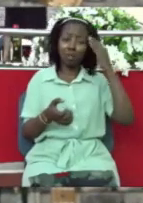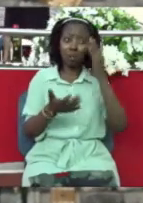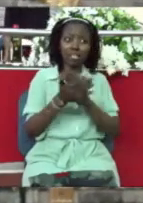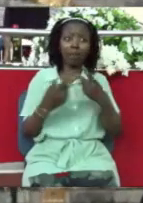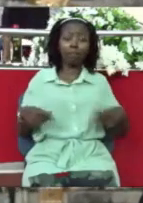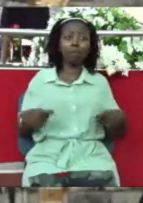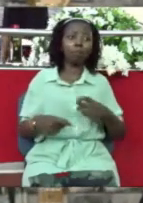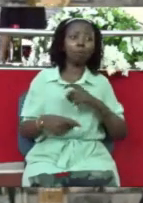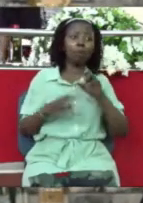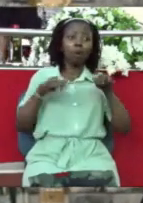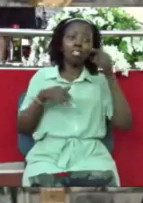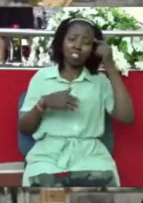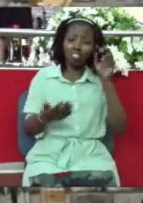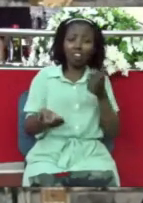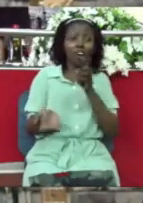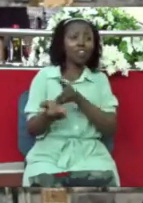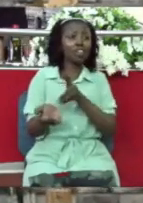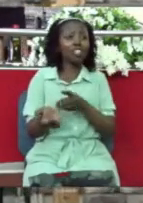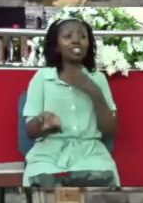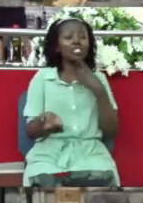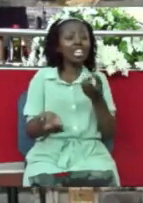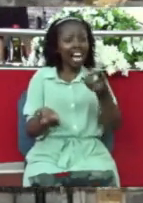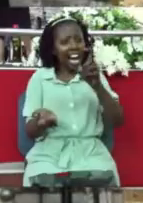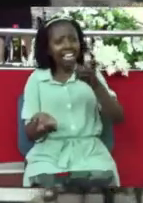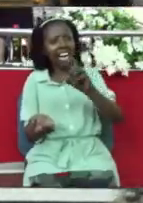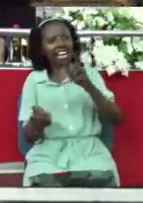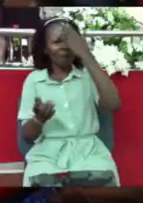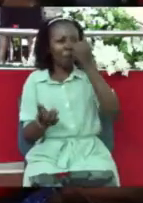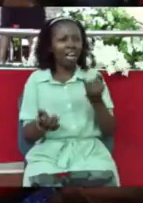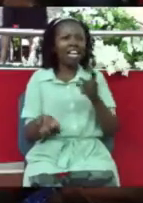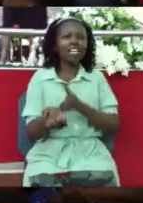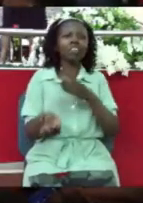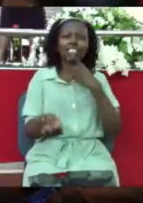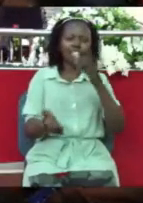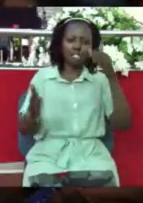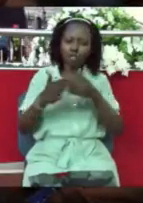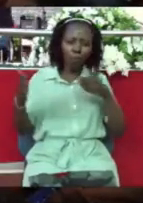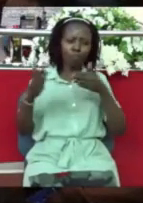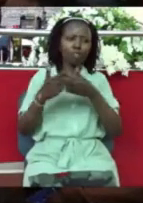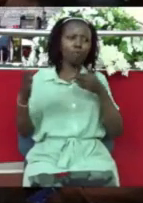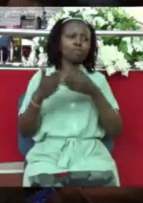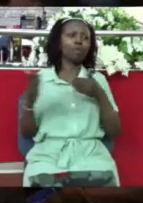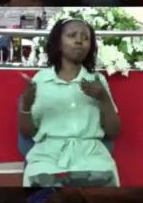that doctor to tell you ongeza. Because most of them are telling you wacha. Because most of the doctors are telling you to stop.